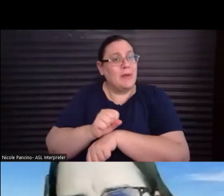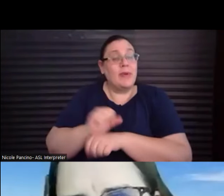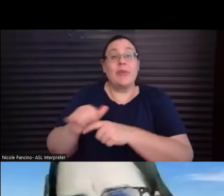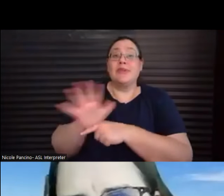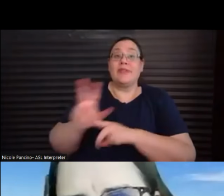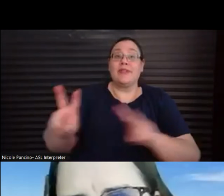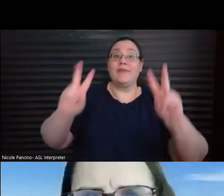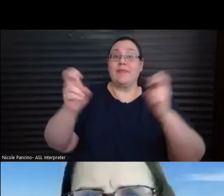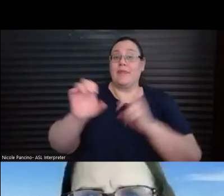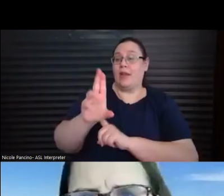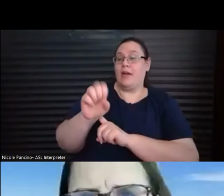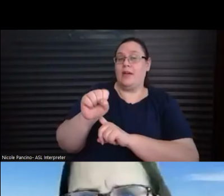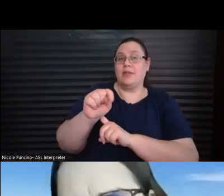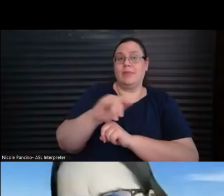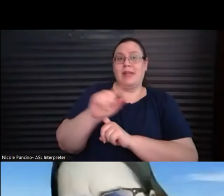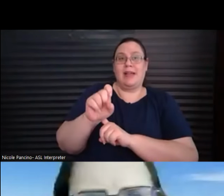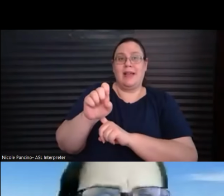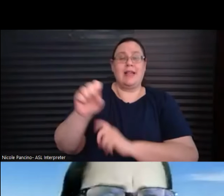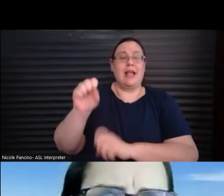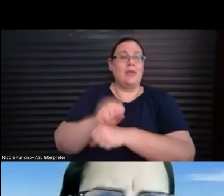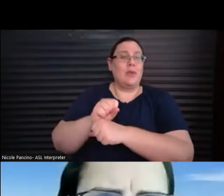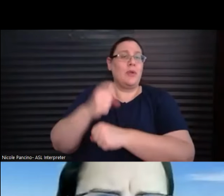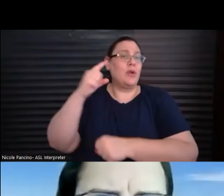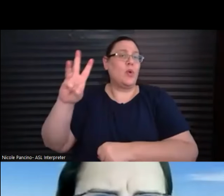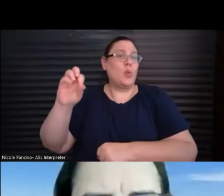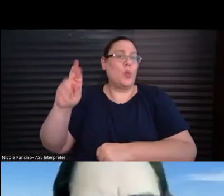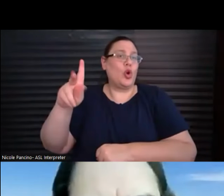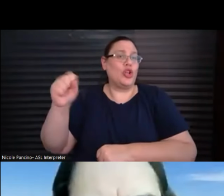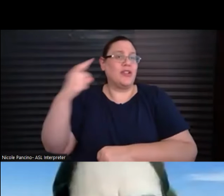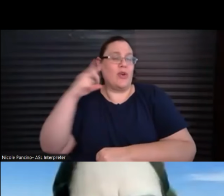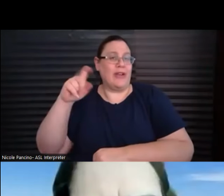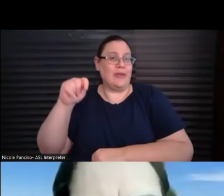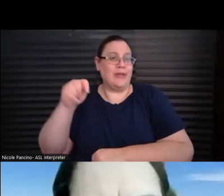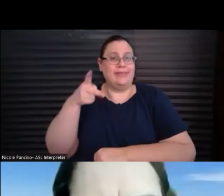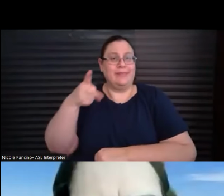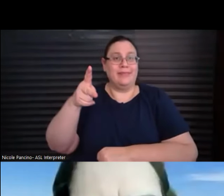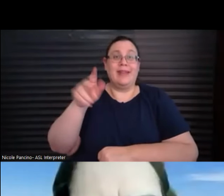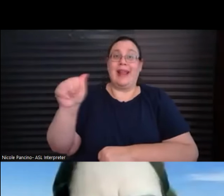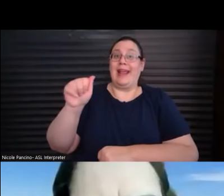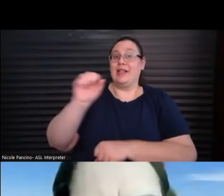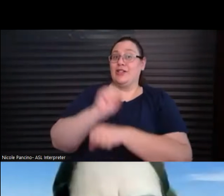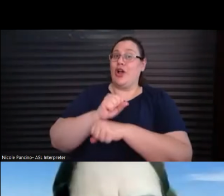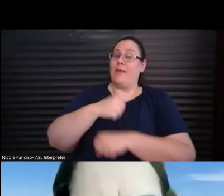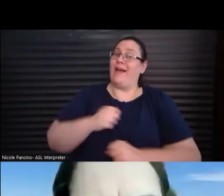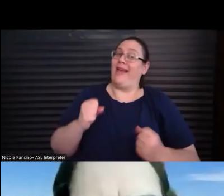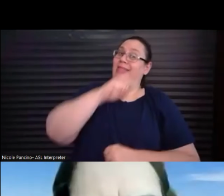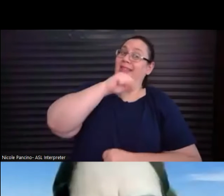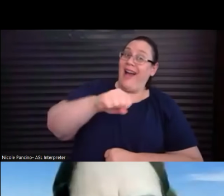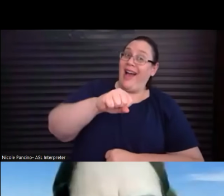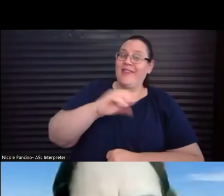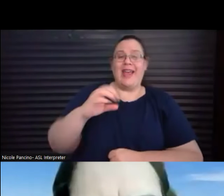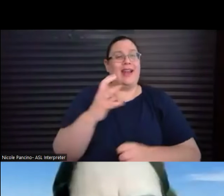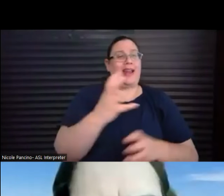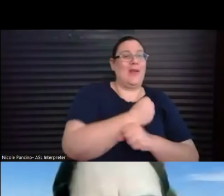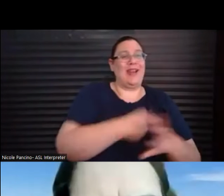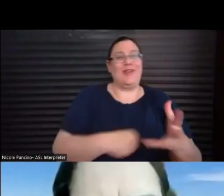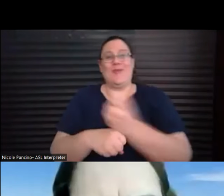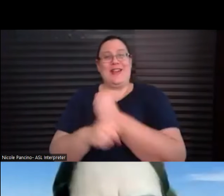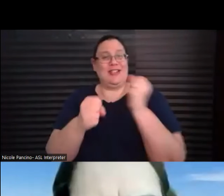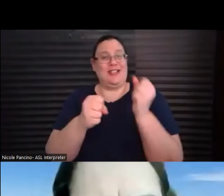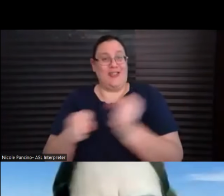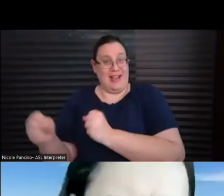Customized Employment Works for Veterans, a Job That I Love, and a Win-Win Strategy. If you prefer